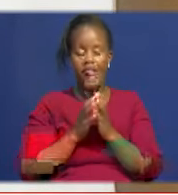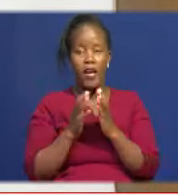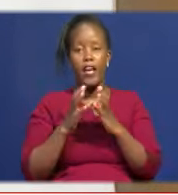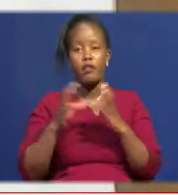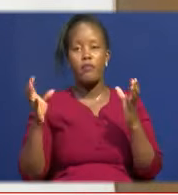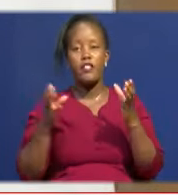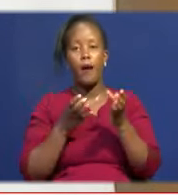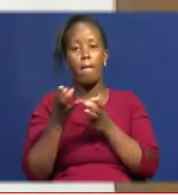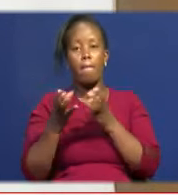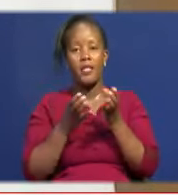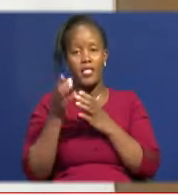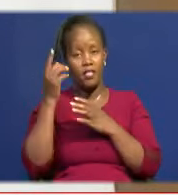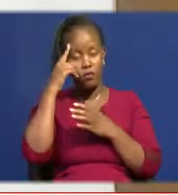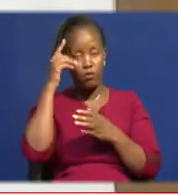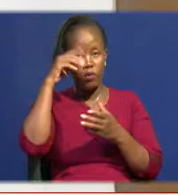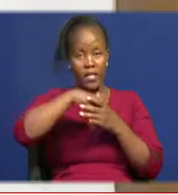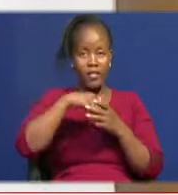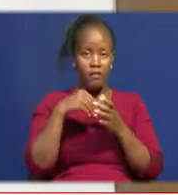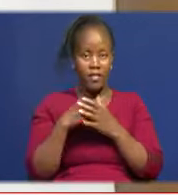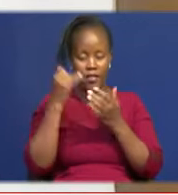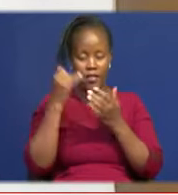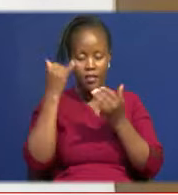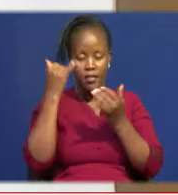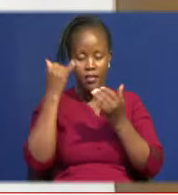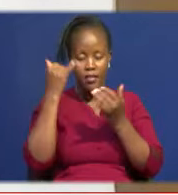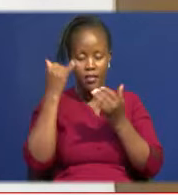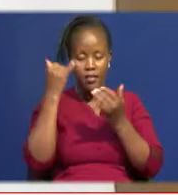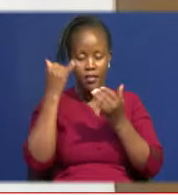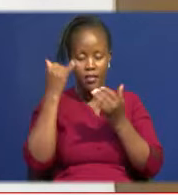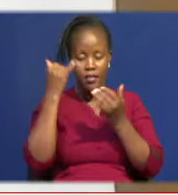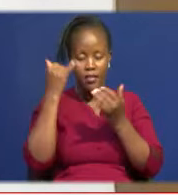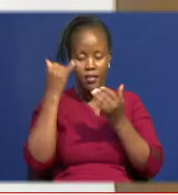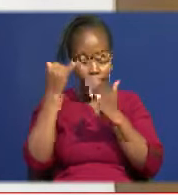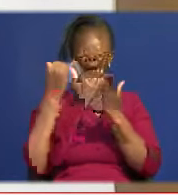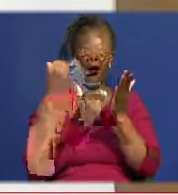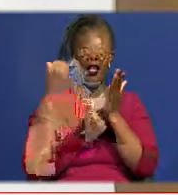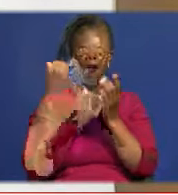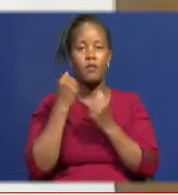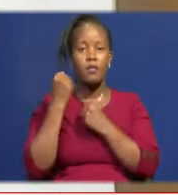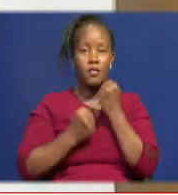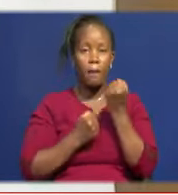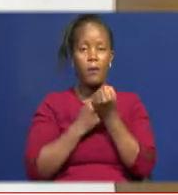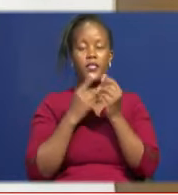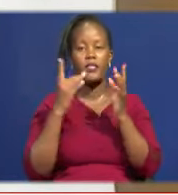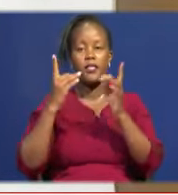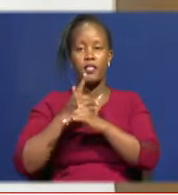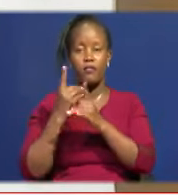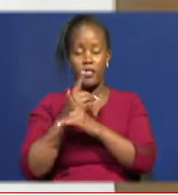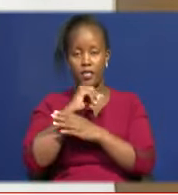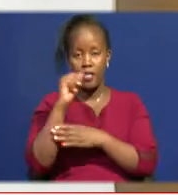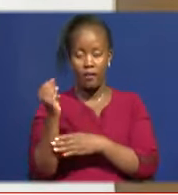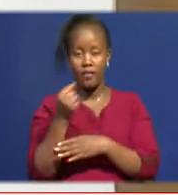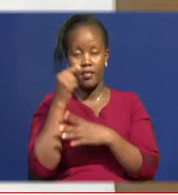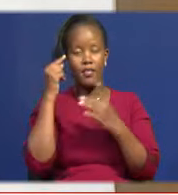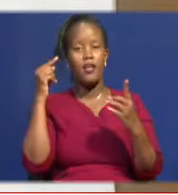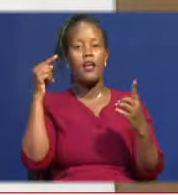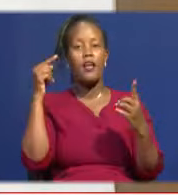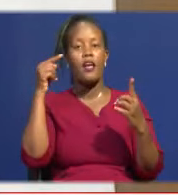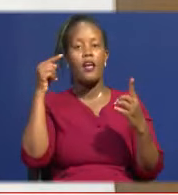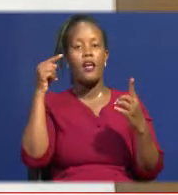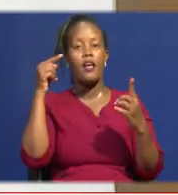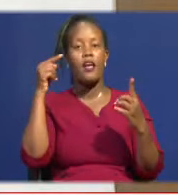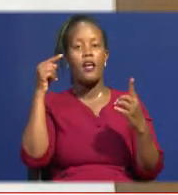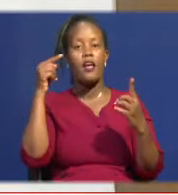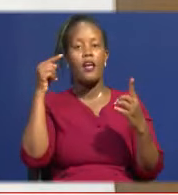in innovation. The program dubbed supporting access price recovery seeks to address market failures